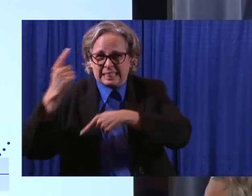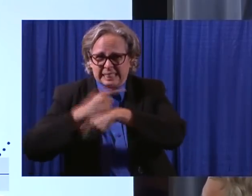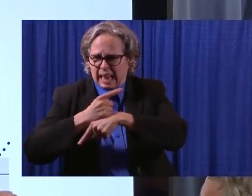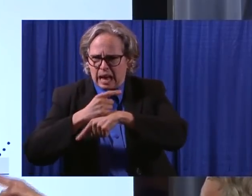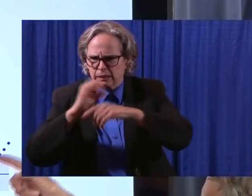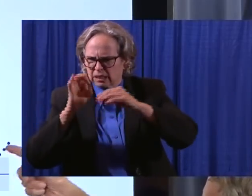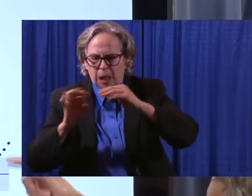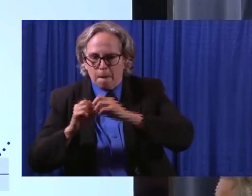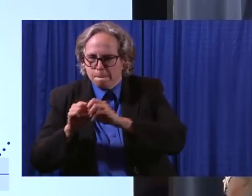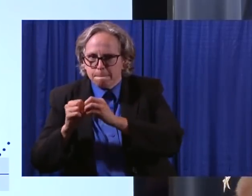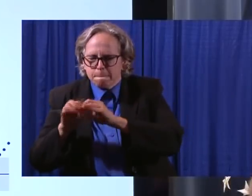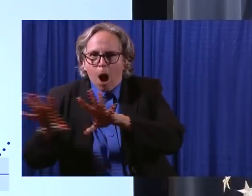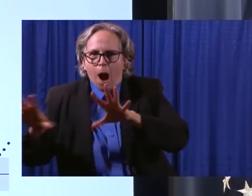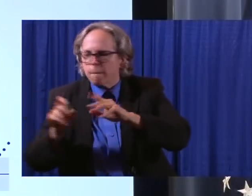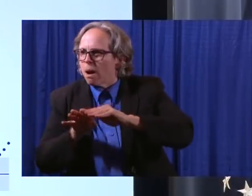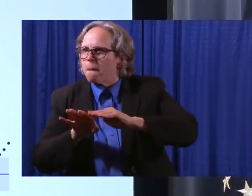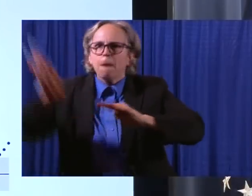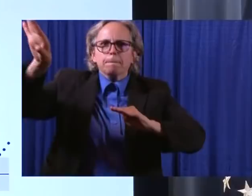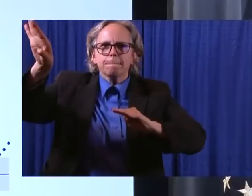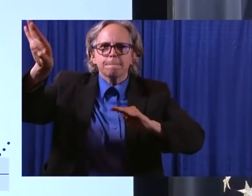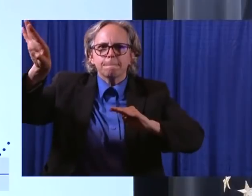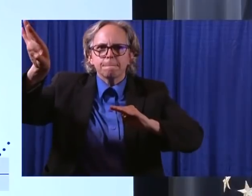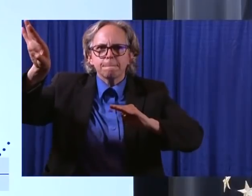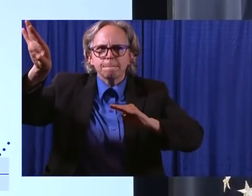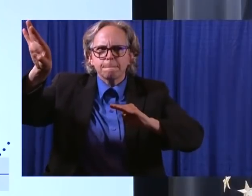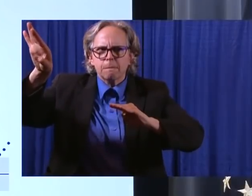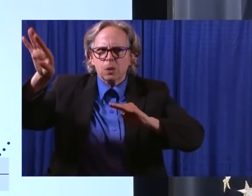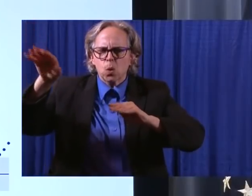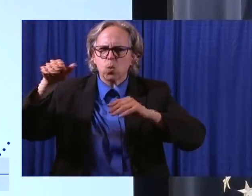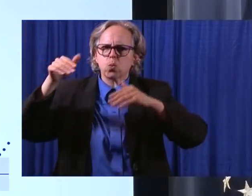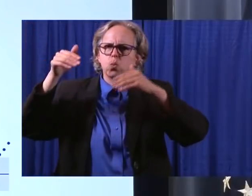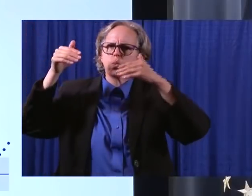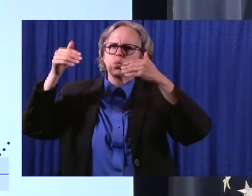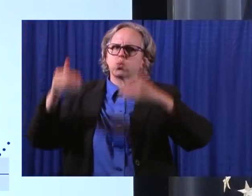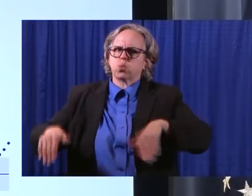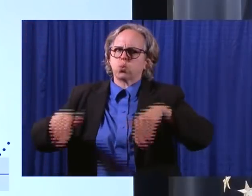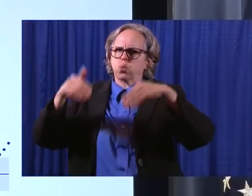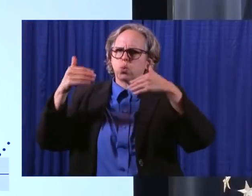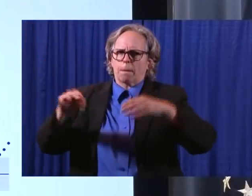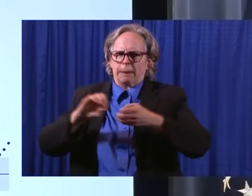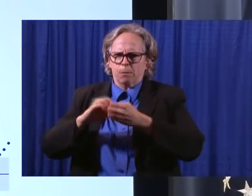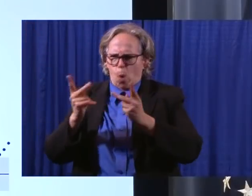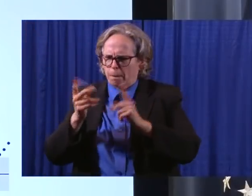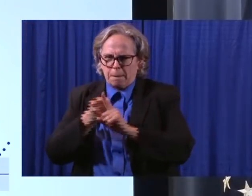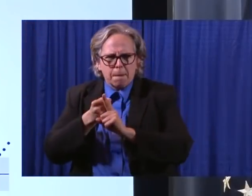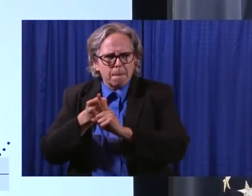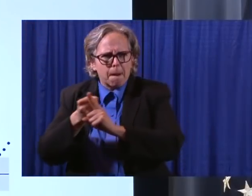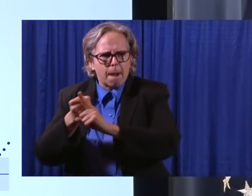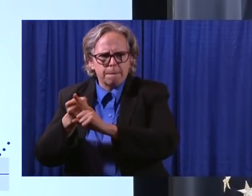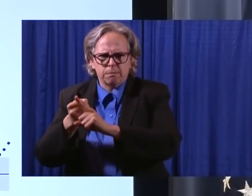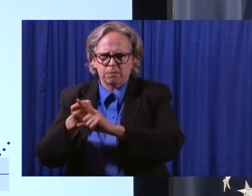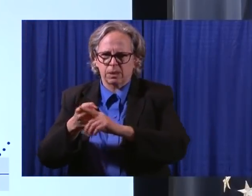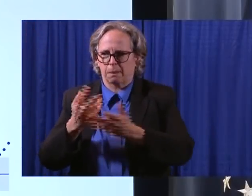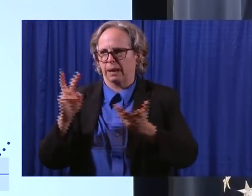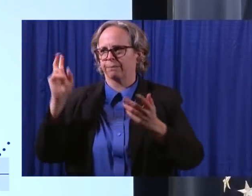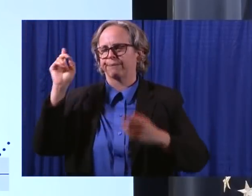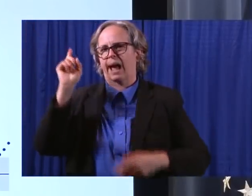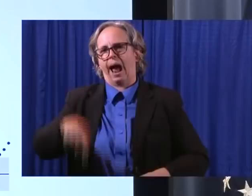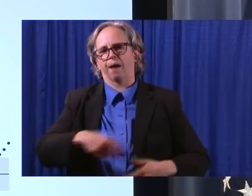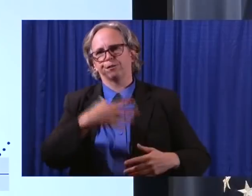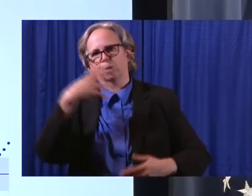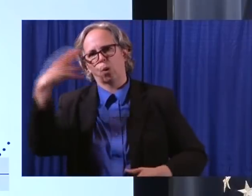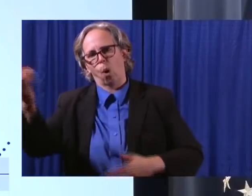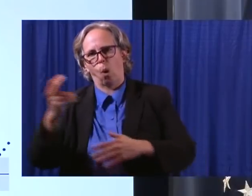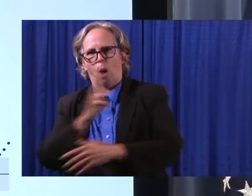in terms of number of patients or number of individuals who have become infected with COVID that's required hospitalization. And